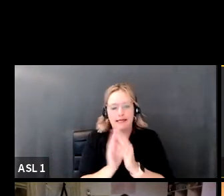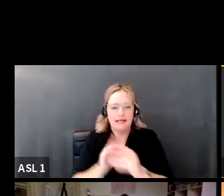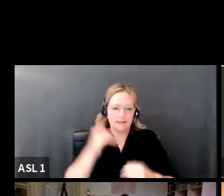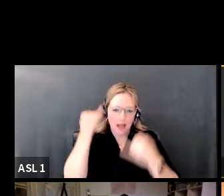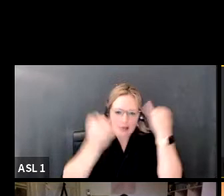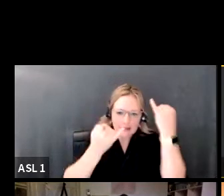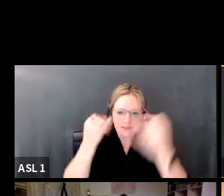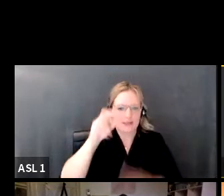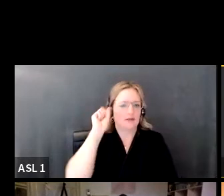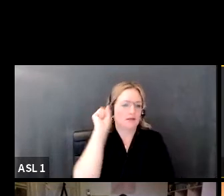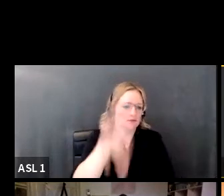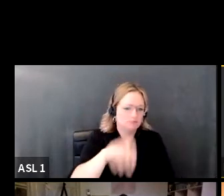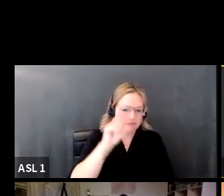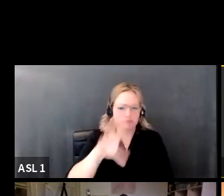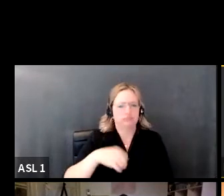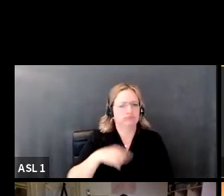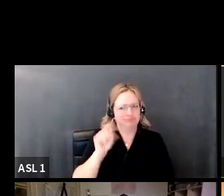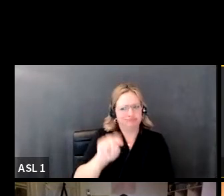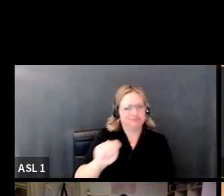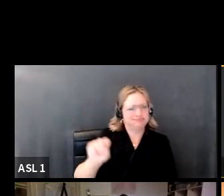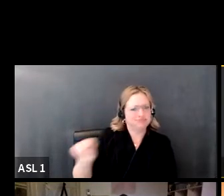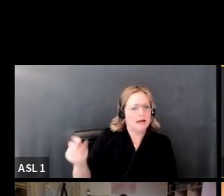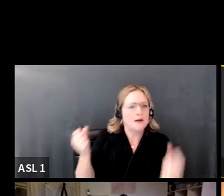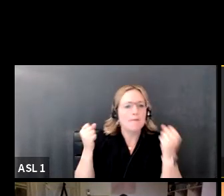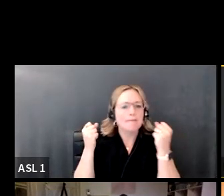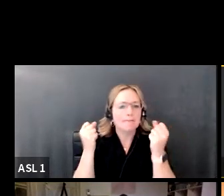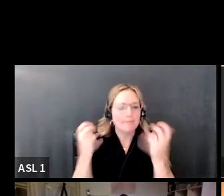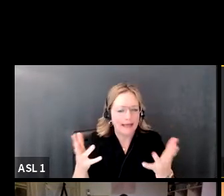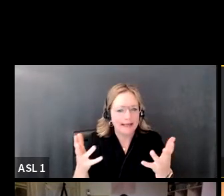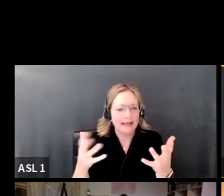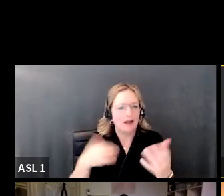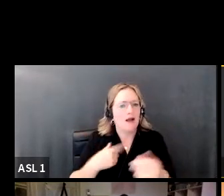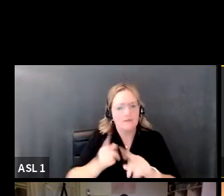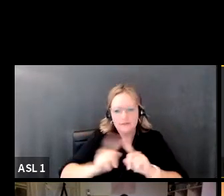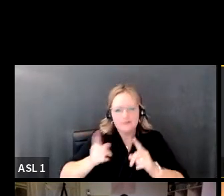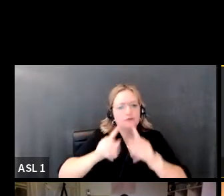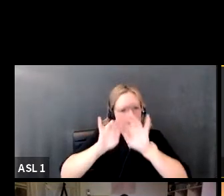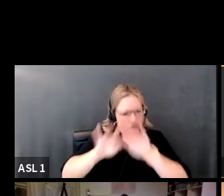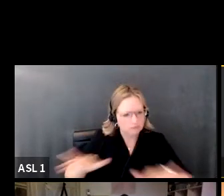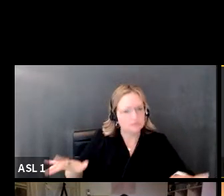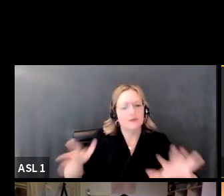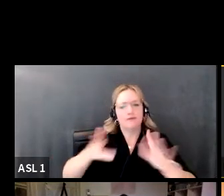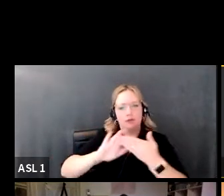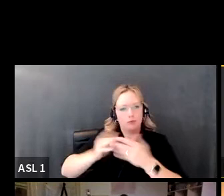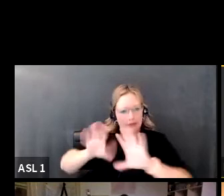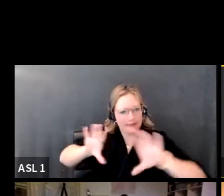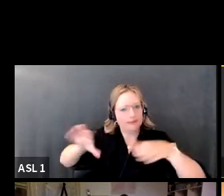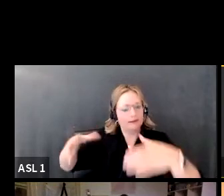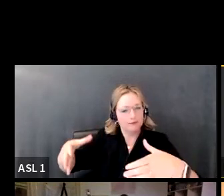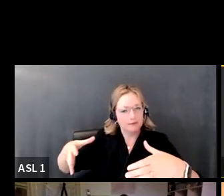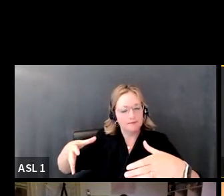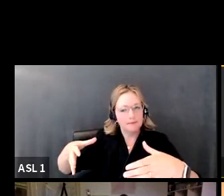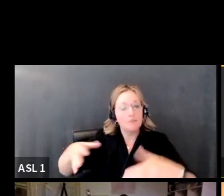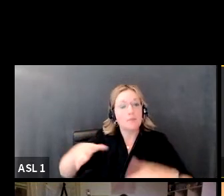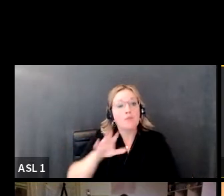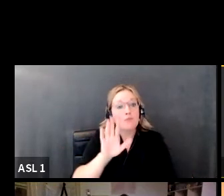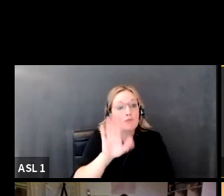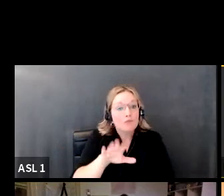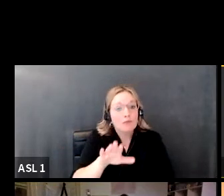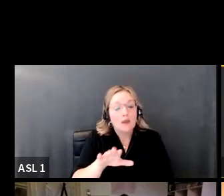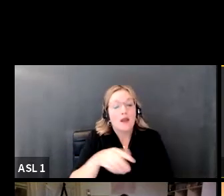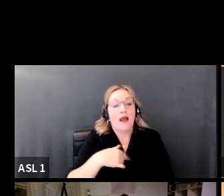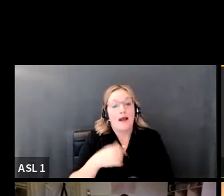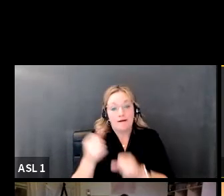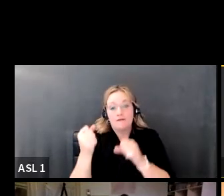they do represent segments of our society i do acknowledge that however there is a strong